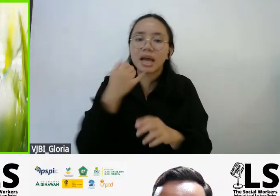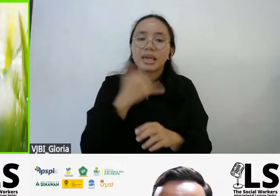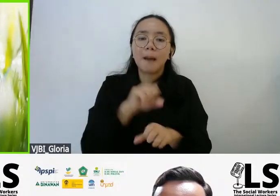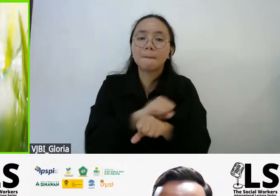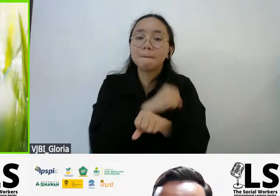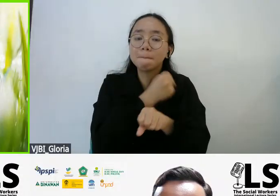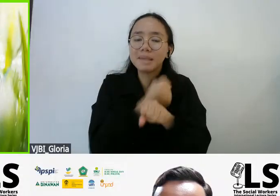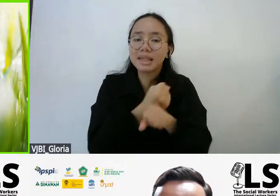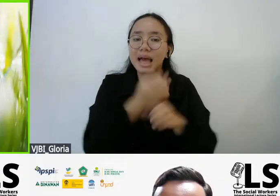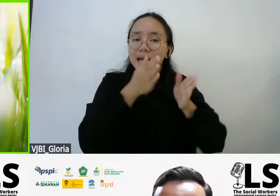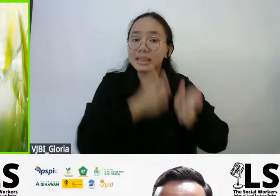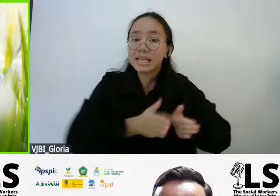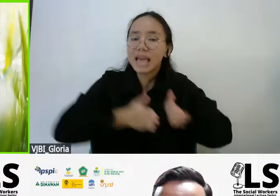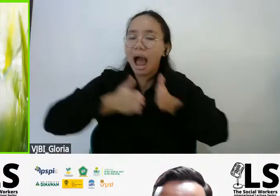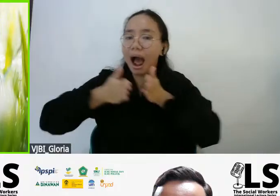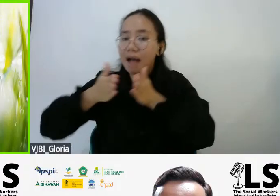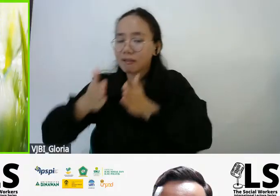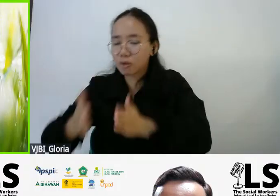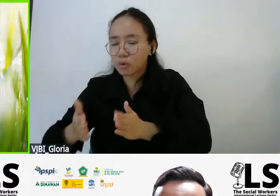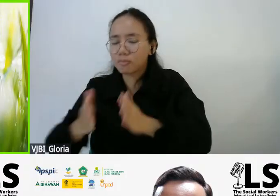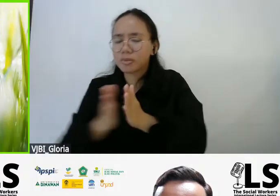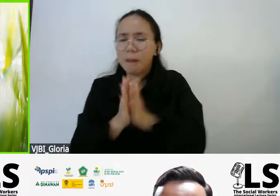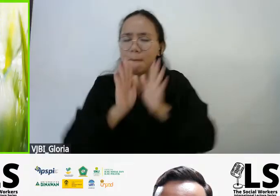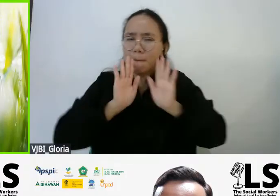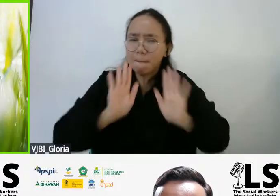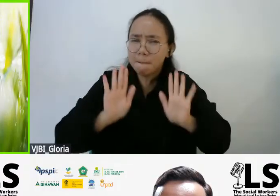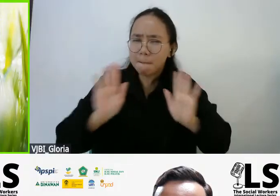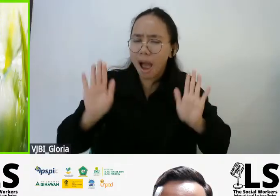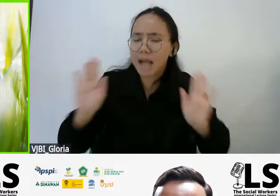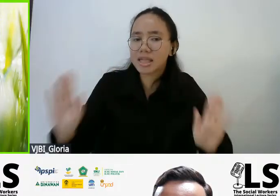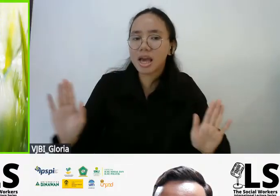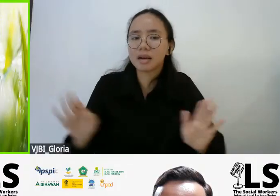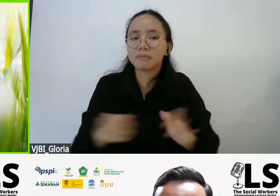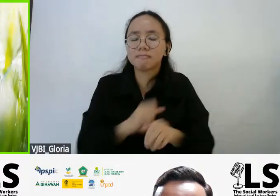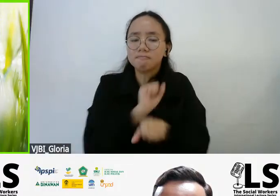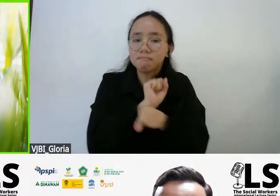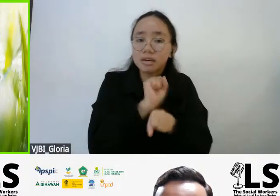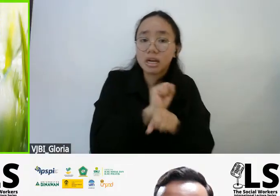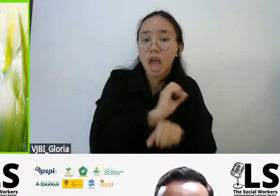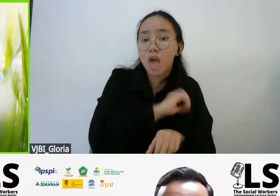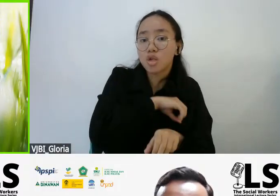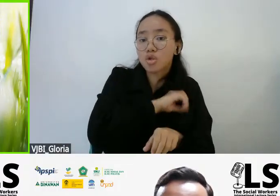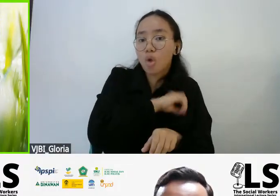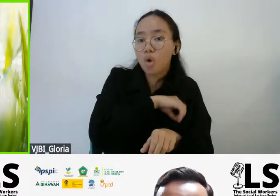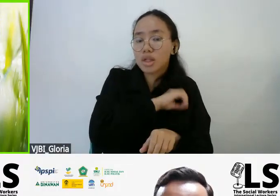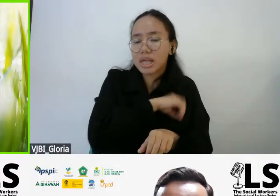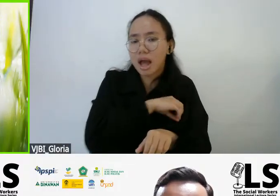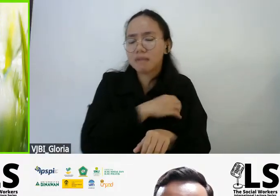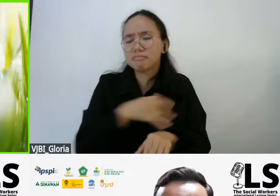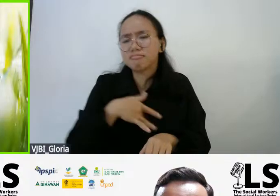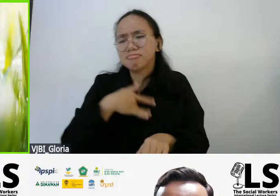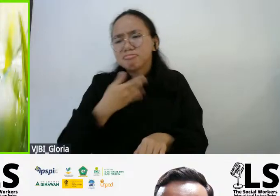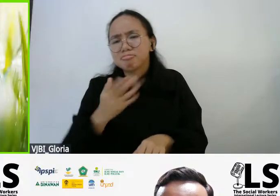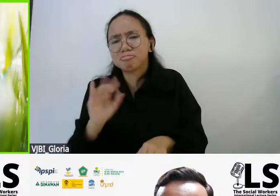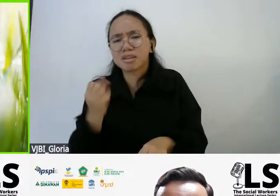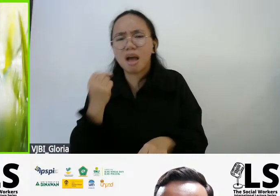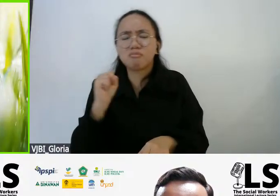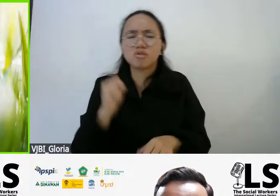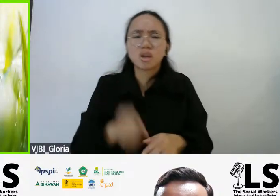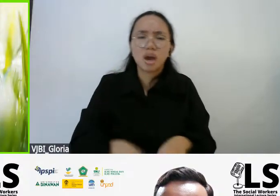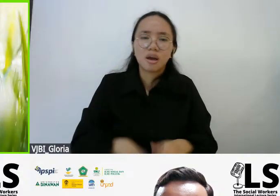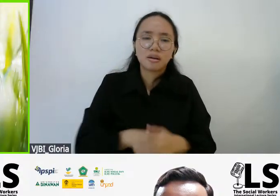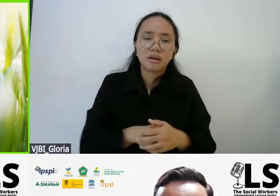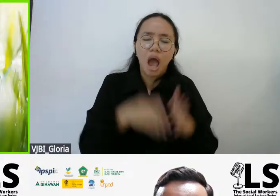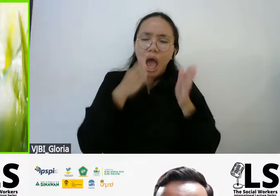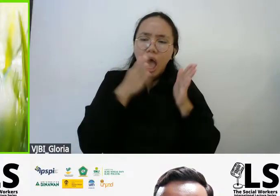feel like they have no control or they have lost control and they're lost. So we want to